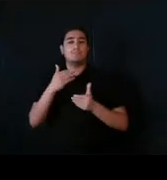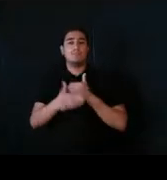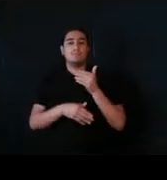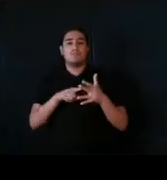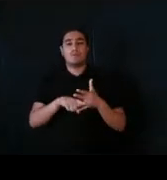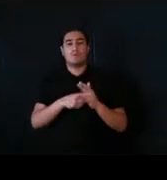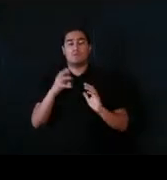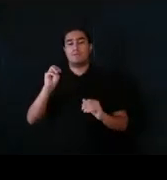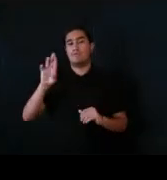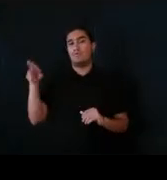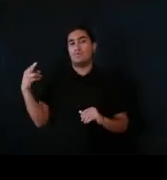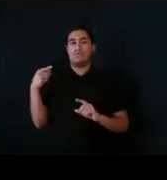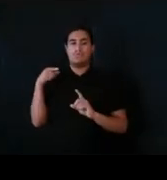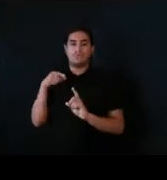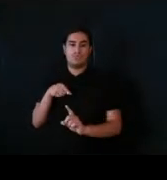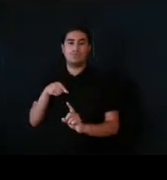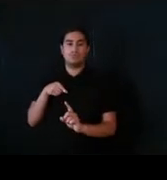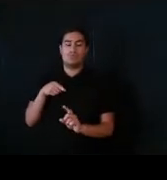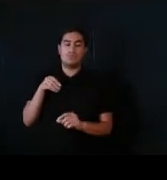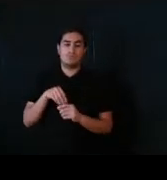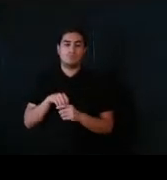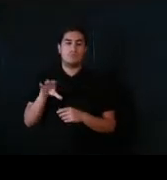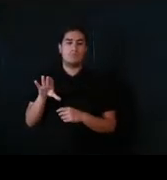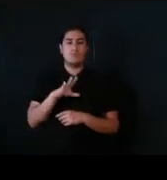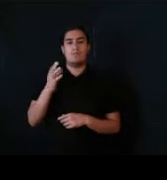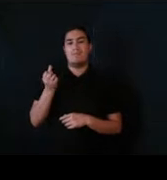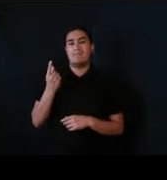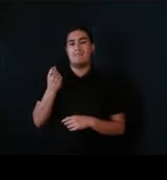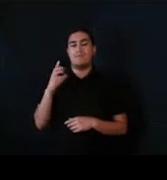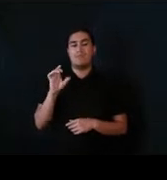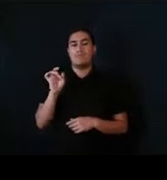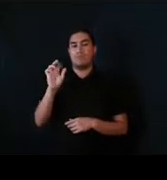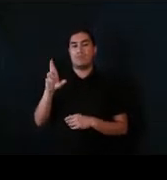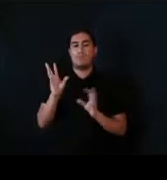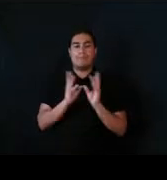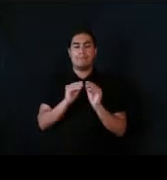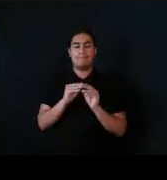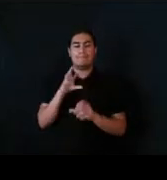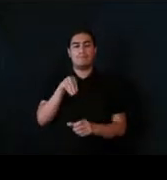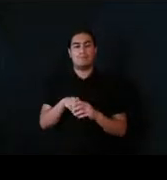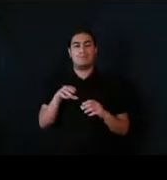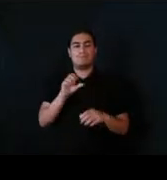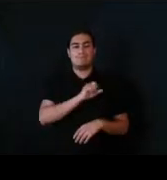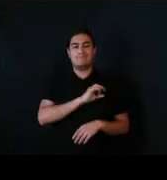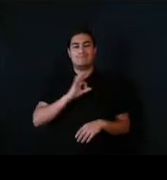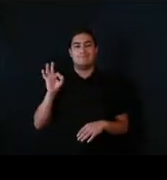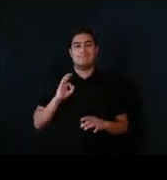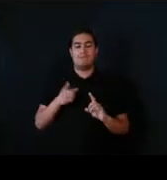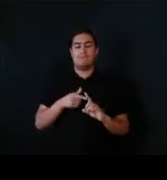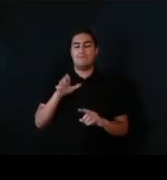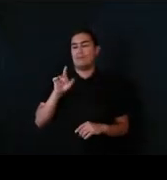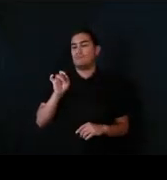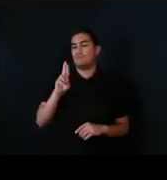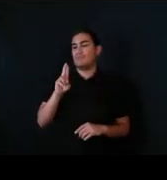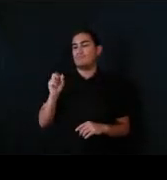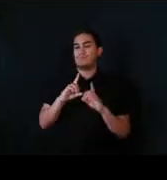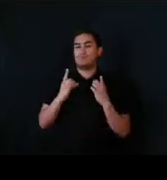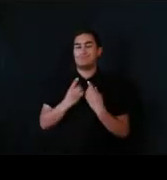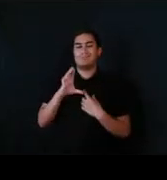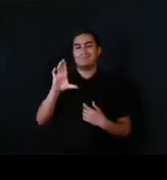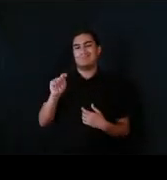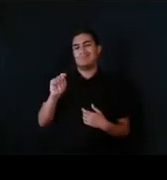in march with stakeholder meetings for each of the 11 corridors the meetings included staff from caltrans districts ctc